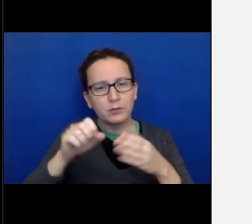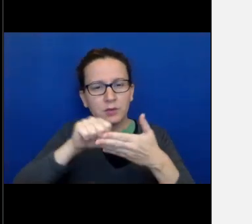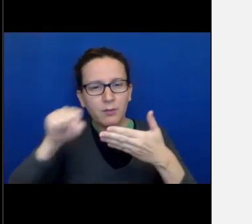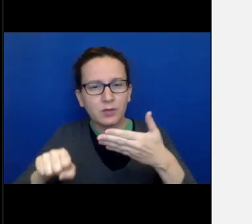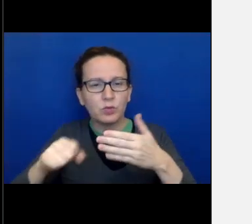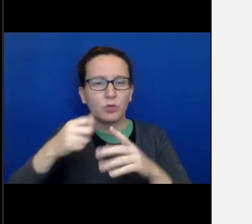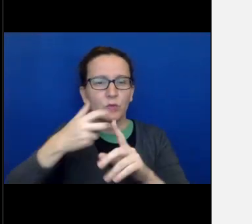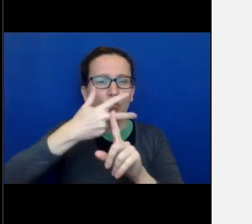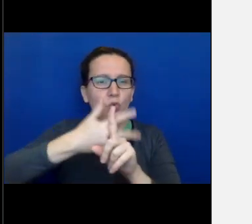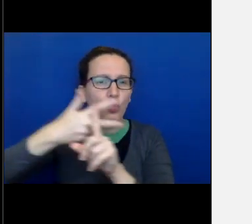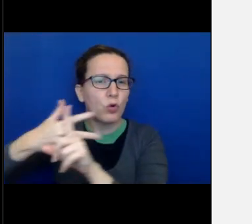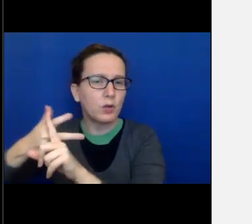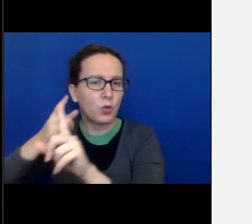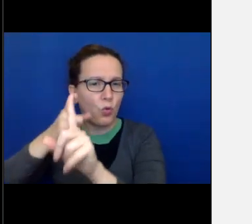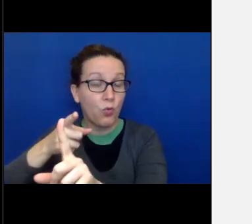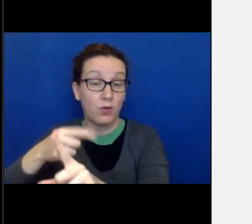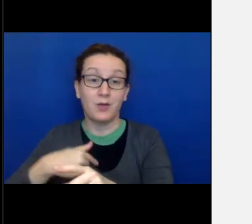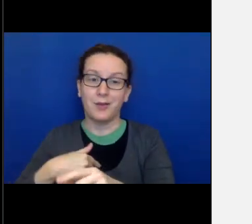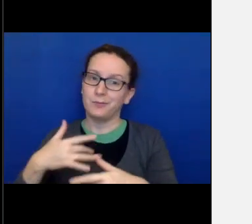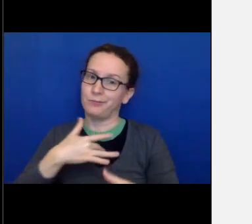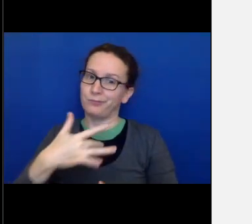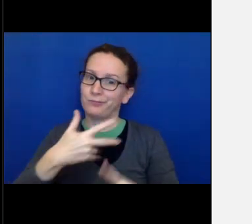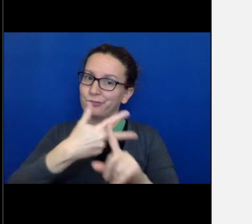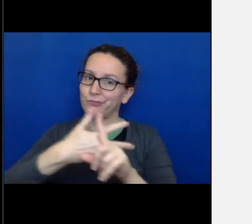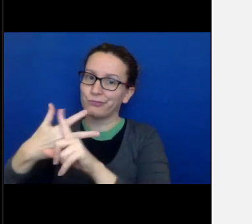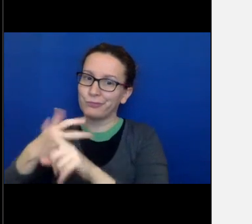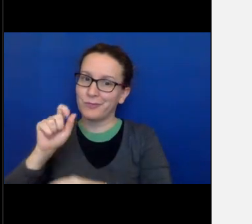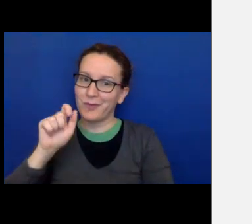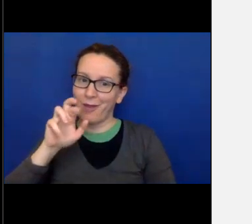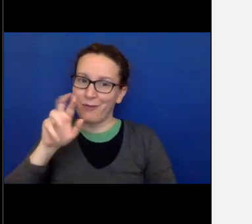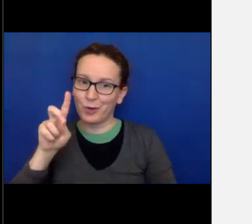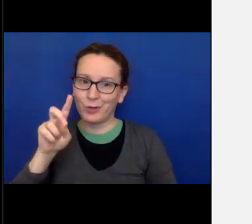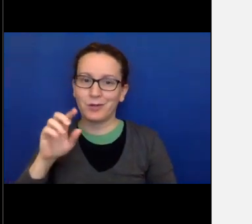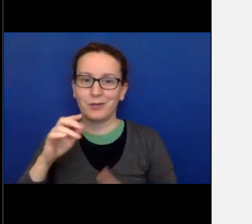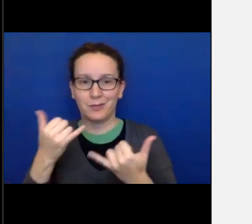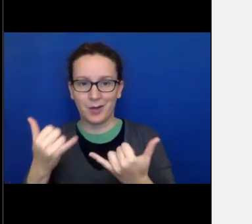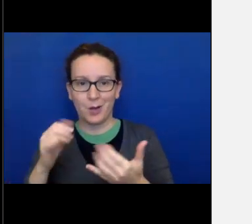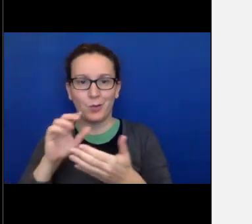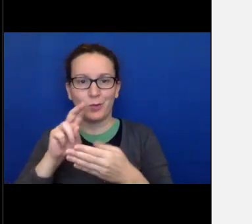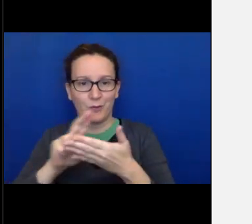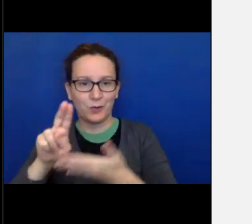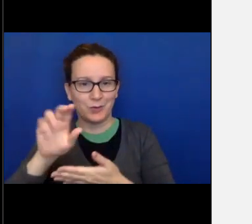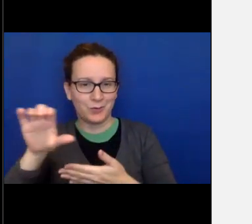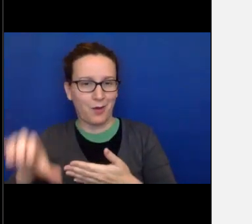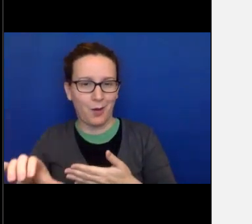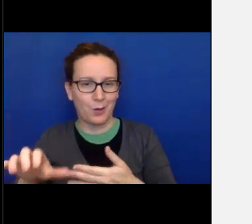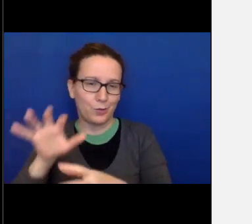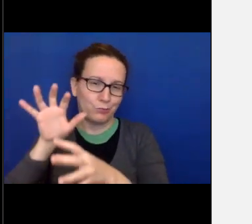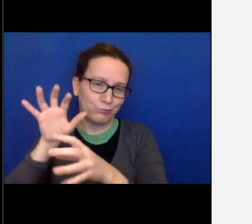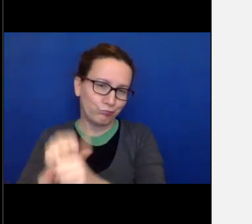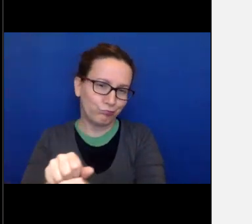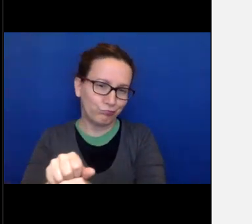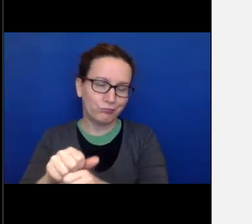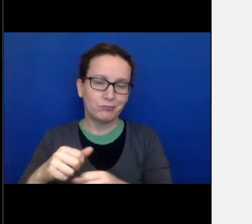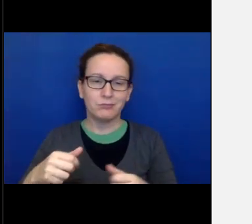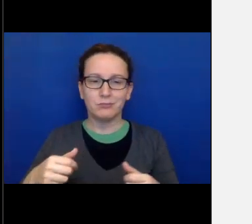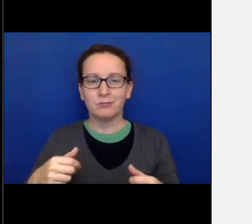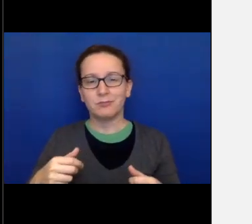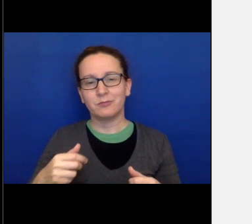goal. I've been on quarter systems both at Stanford and now at the University of Chicago, so that's sort of what I'll